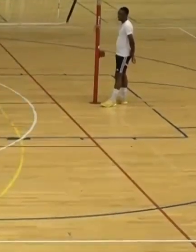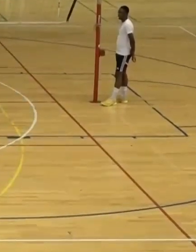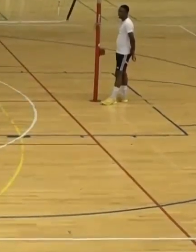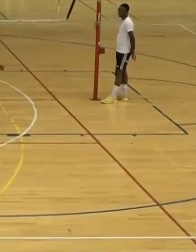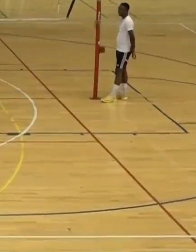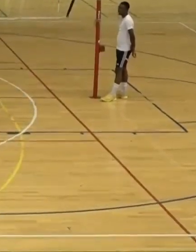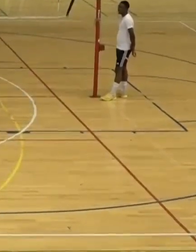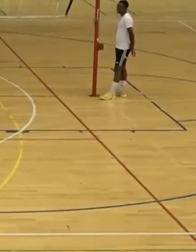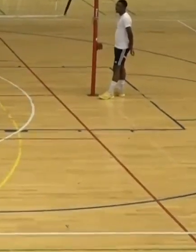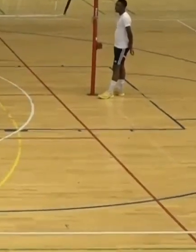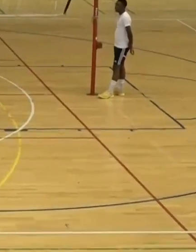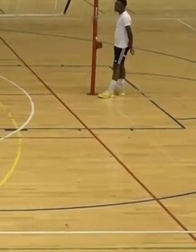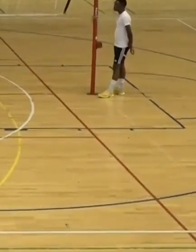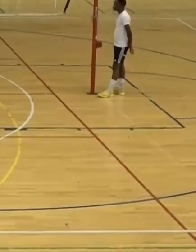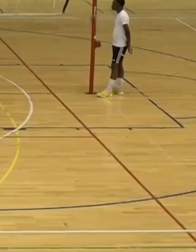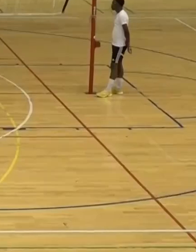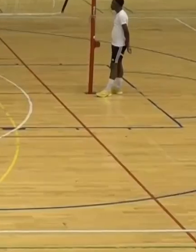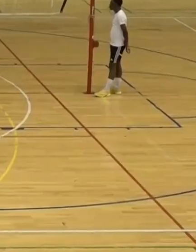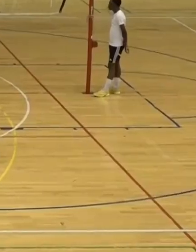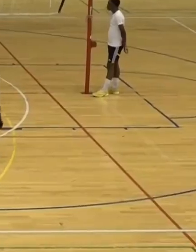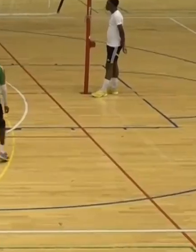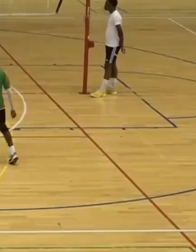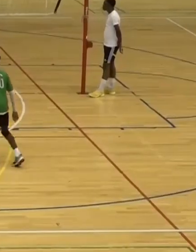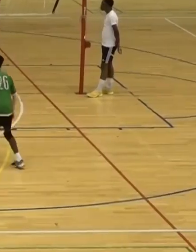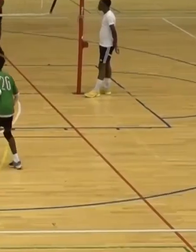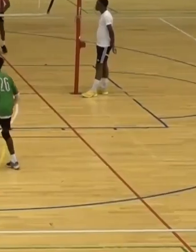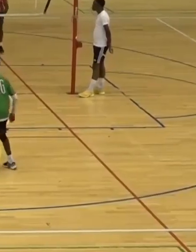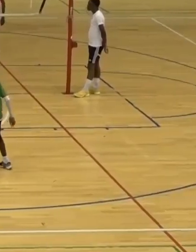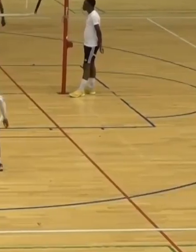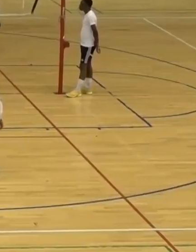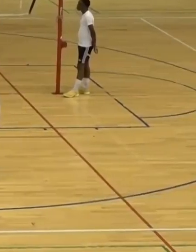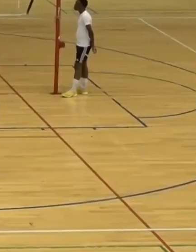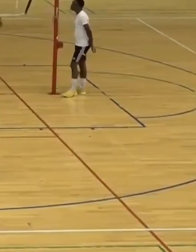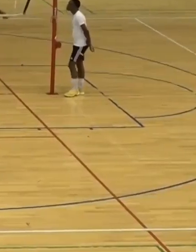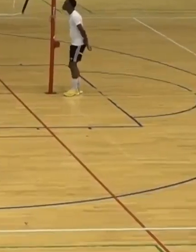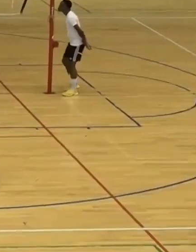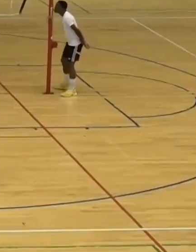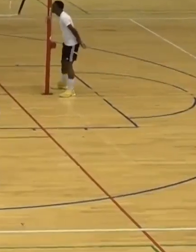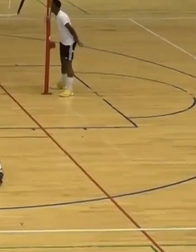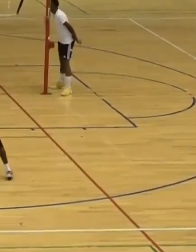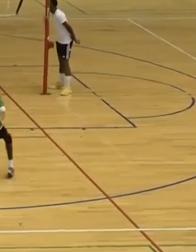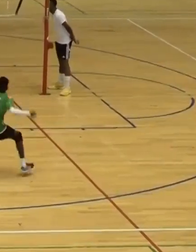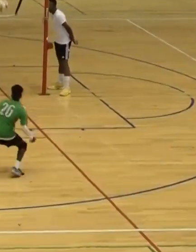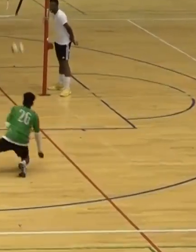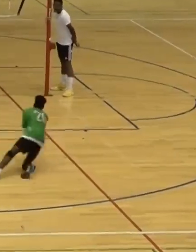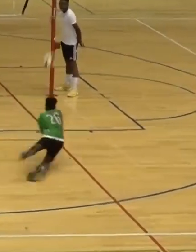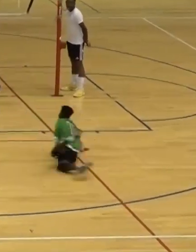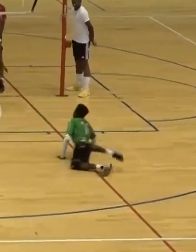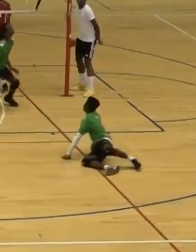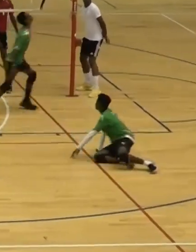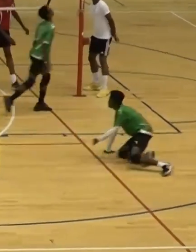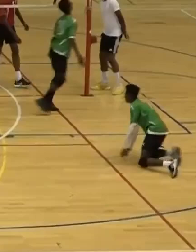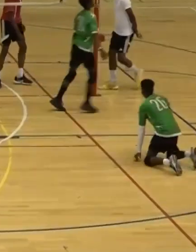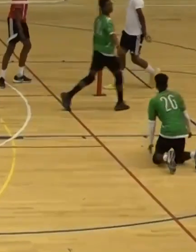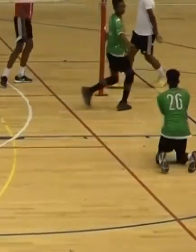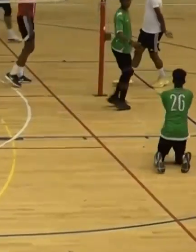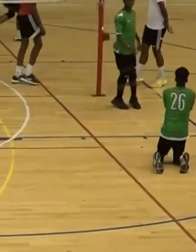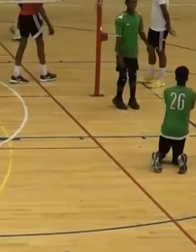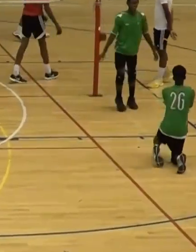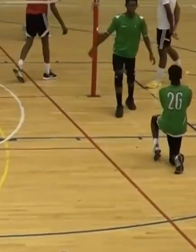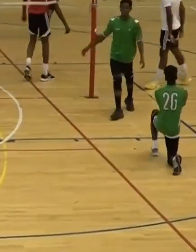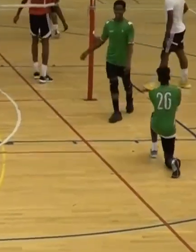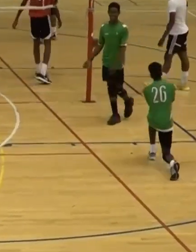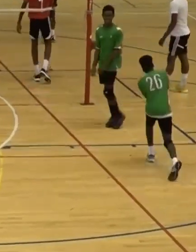Queen's College in red battling St. Michael's School. Both teams looking to exploit any weaknesses on the edges. Damian